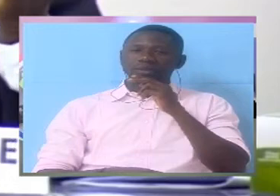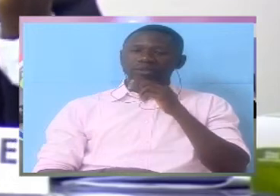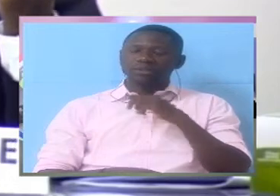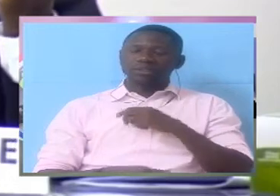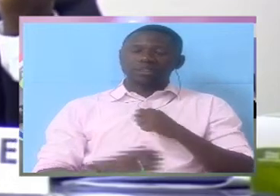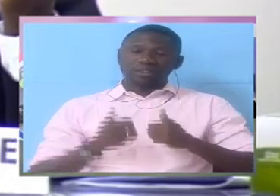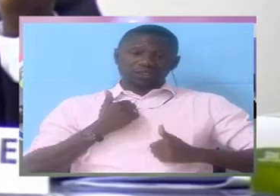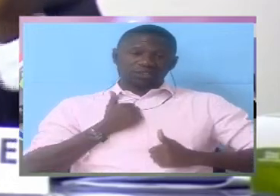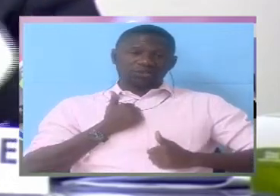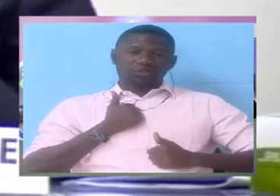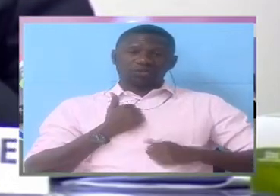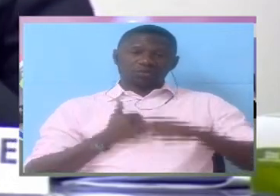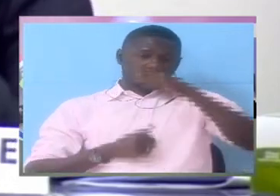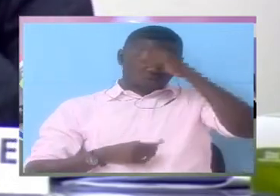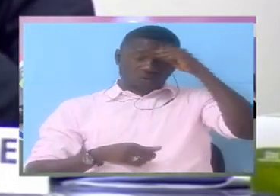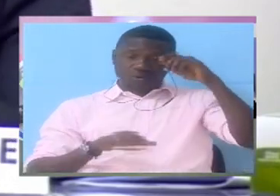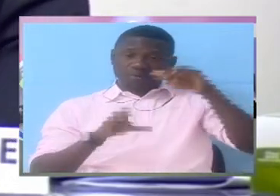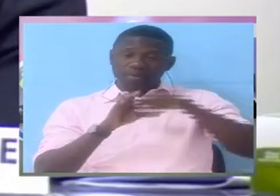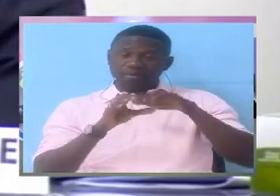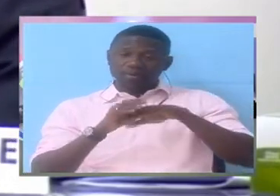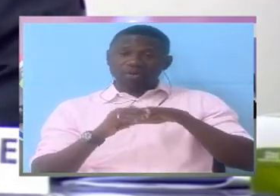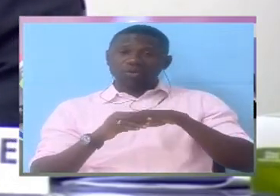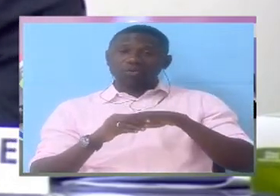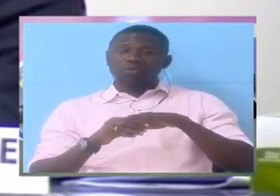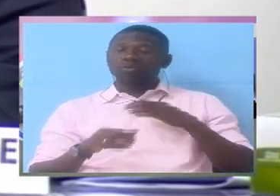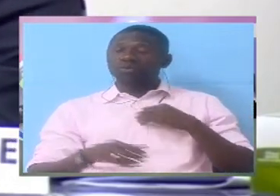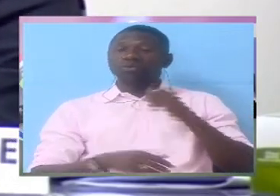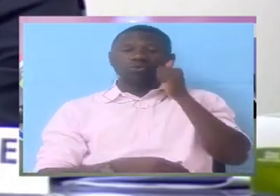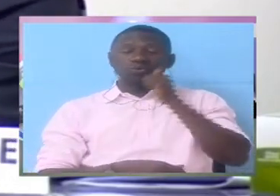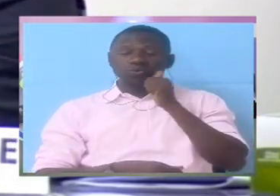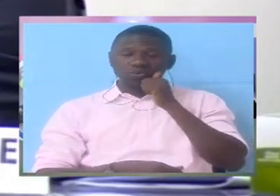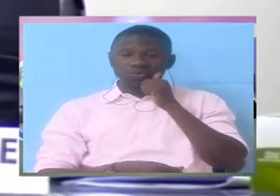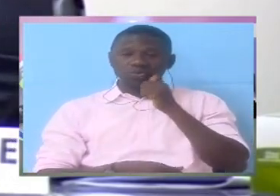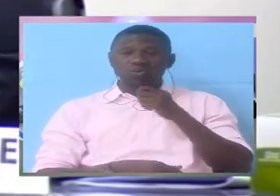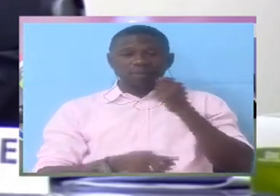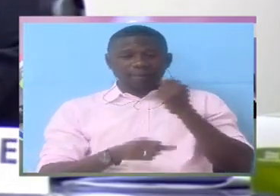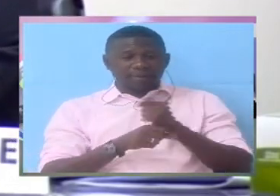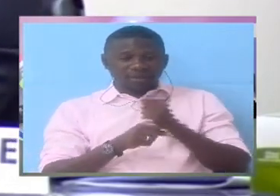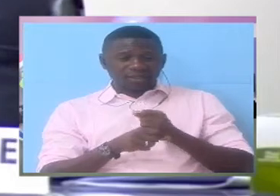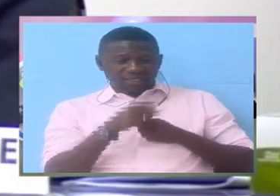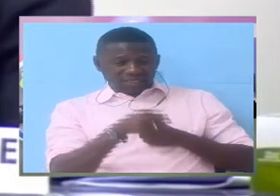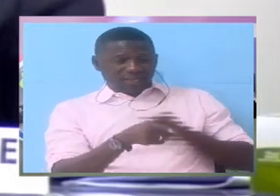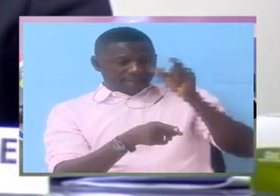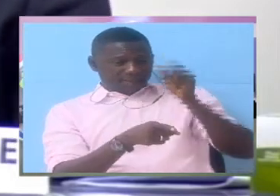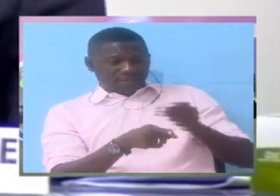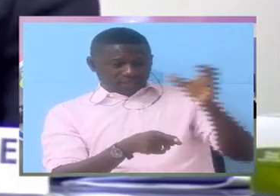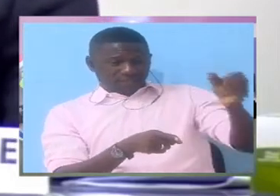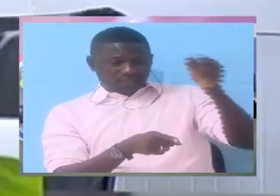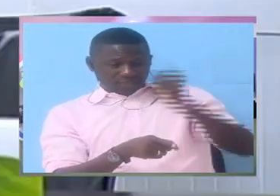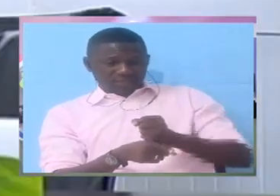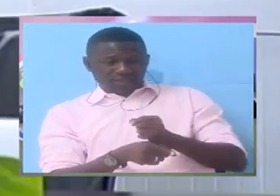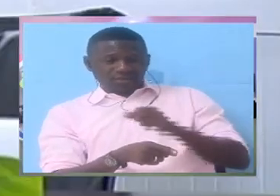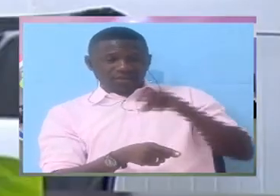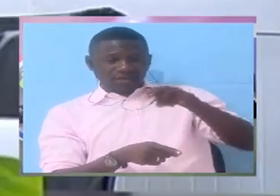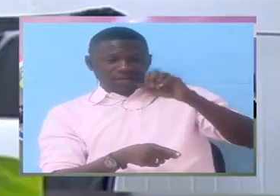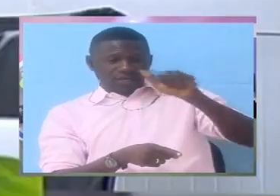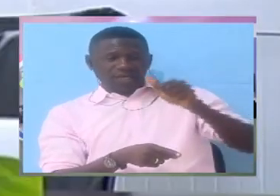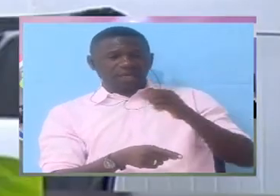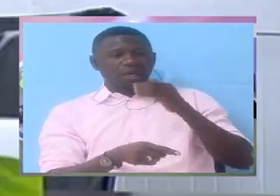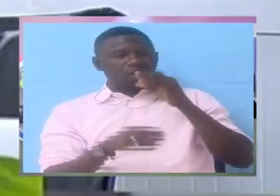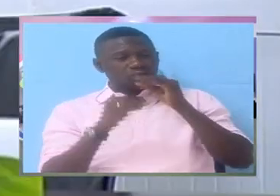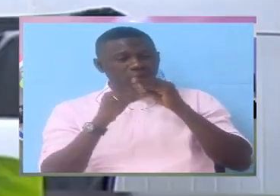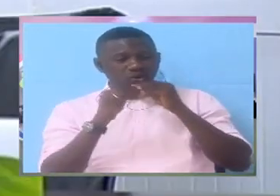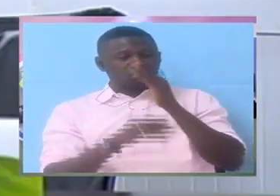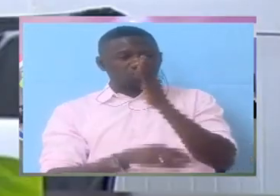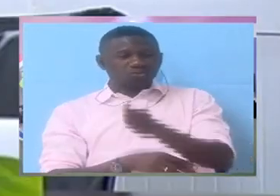Jumale mutanko bunda do kulalti. Would be used to ensure that this person talks through. Meni ya lanko ike munafani wala la